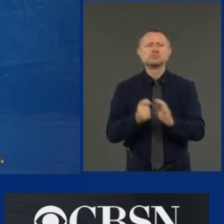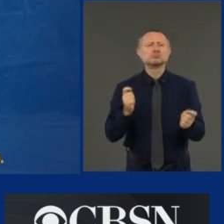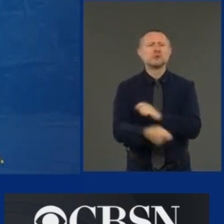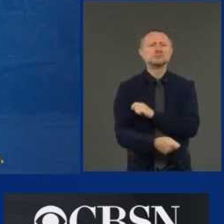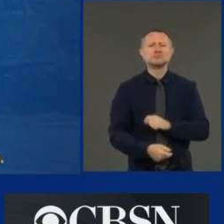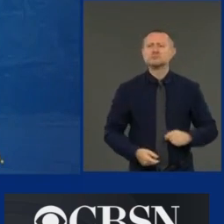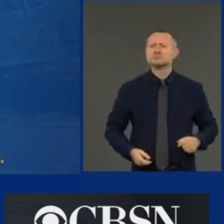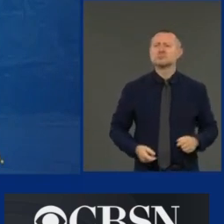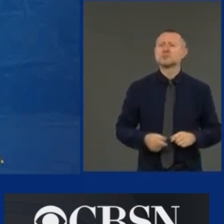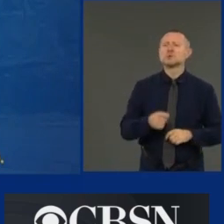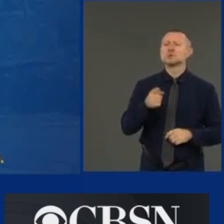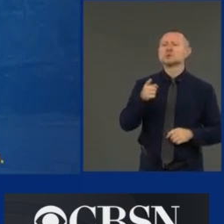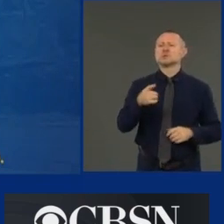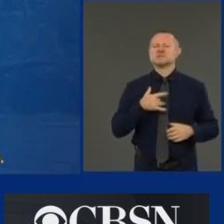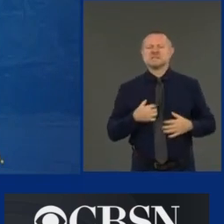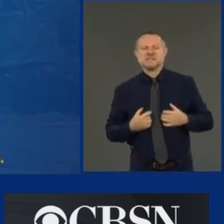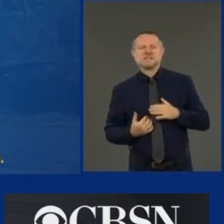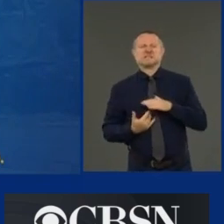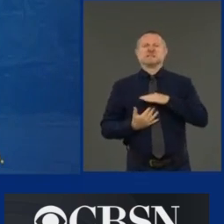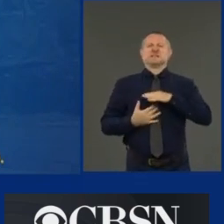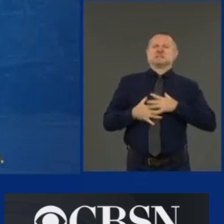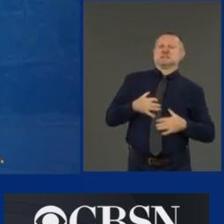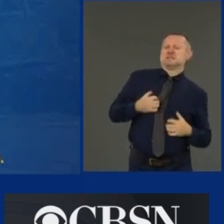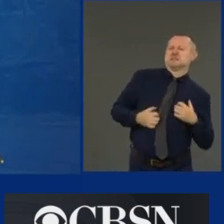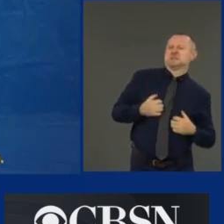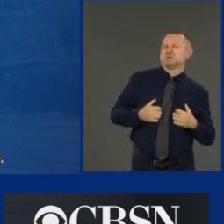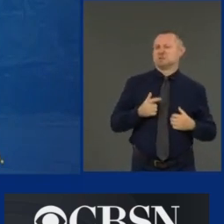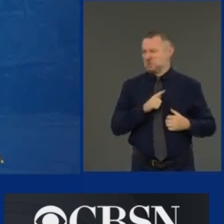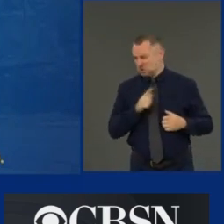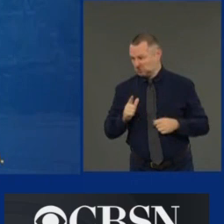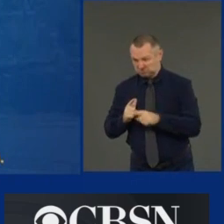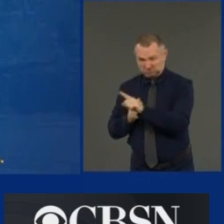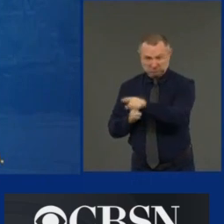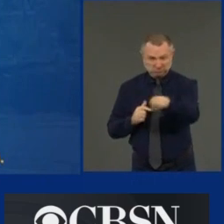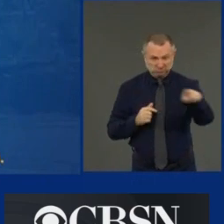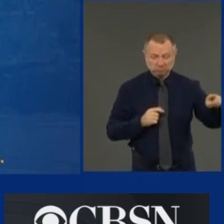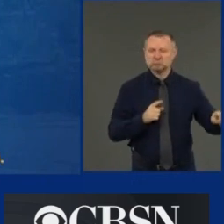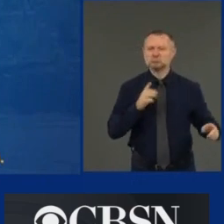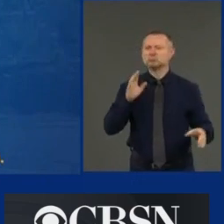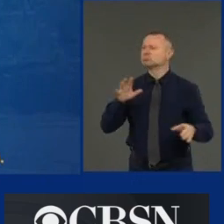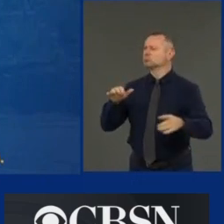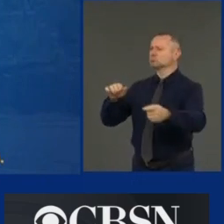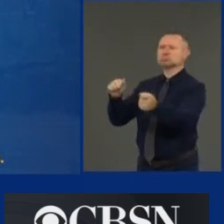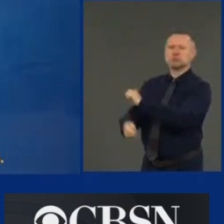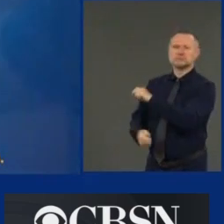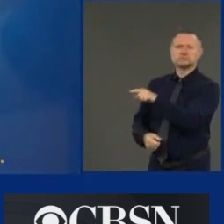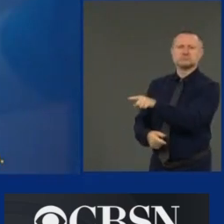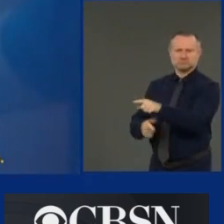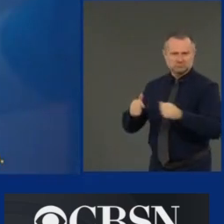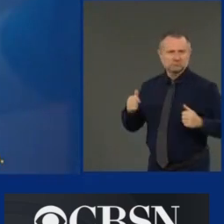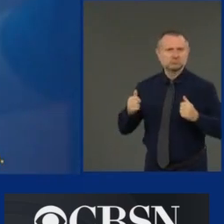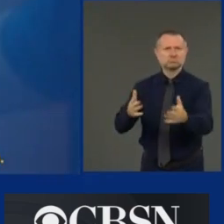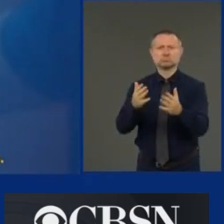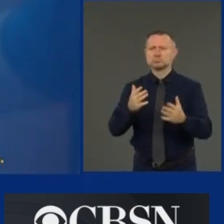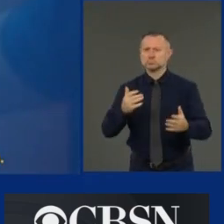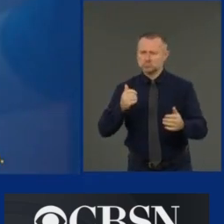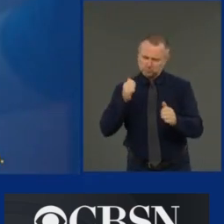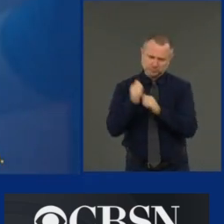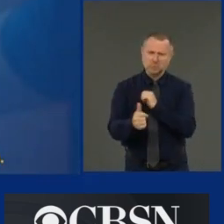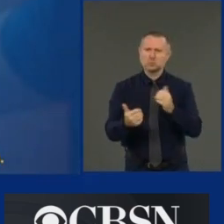upset, take the emotion, and make change. Pass a new law and do it right